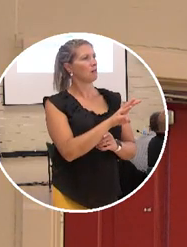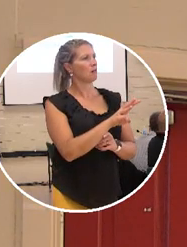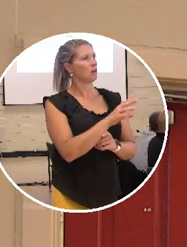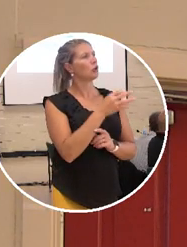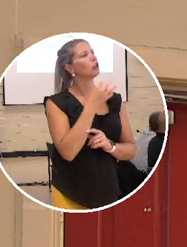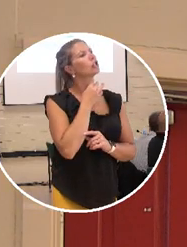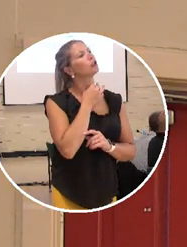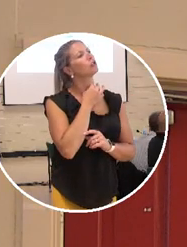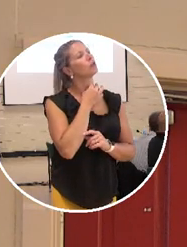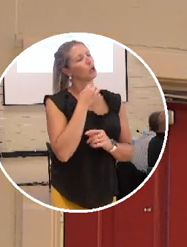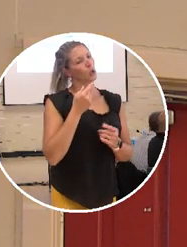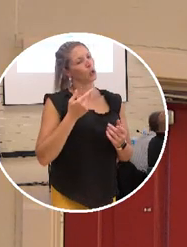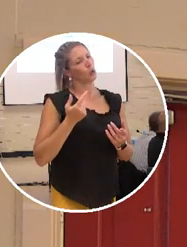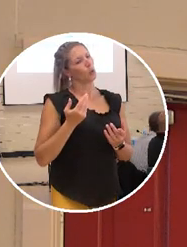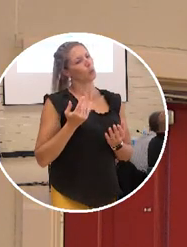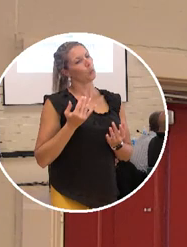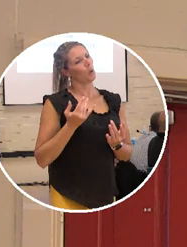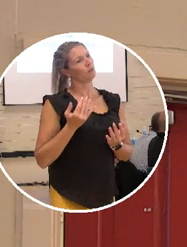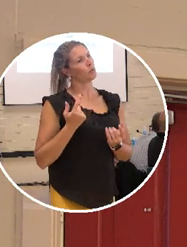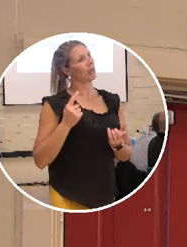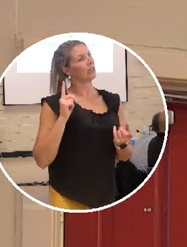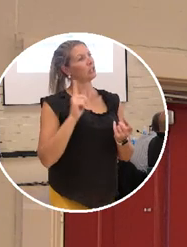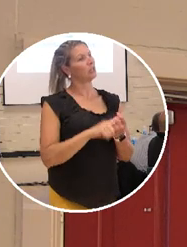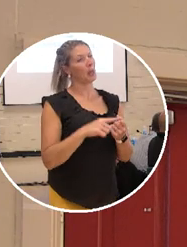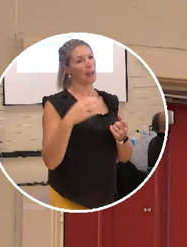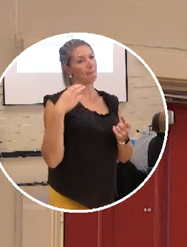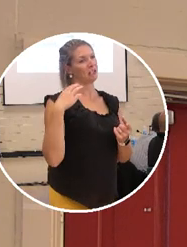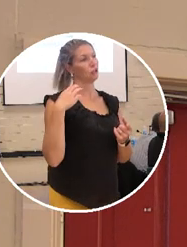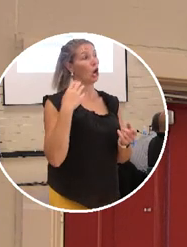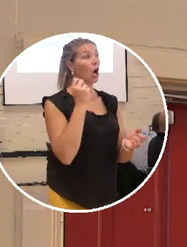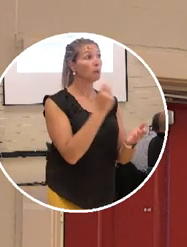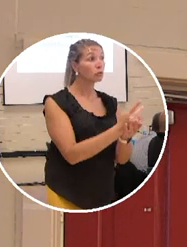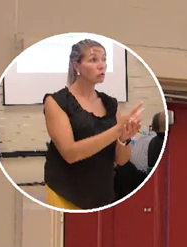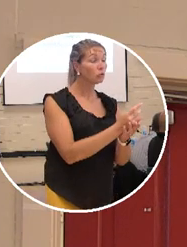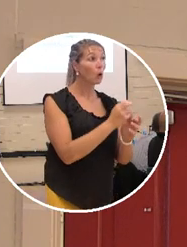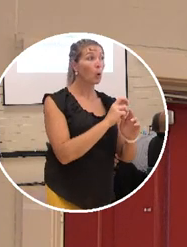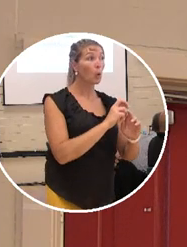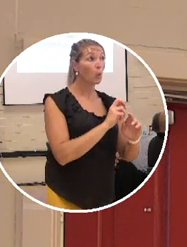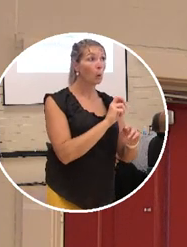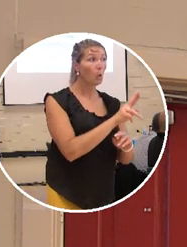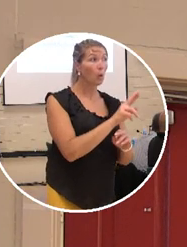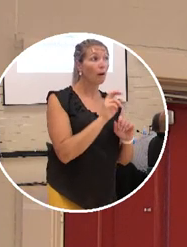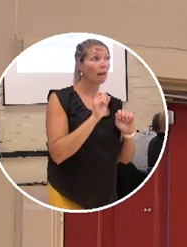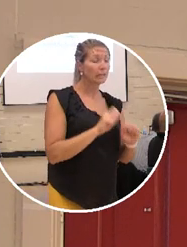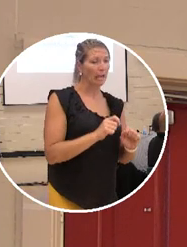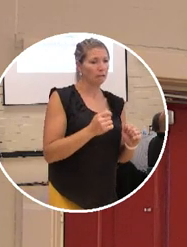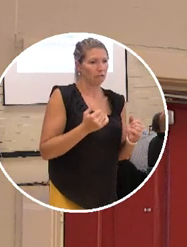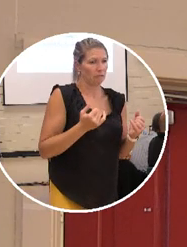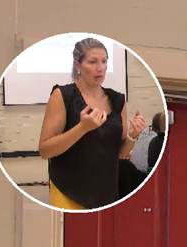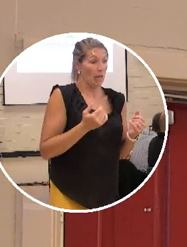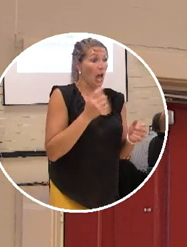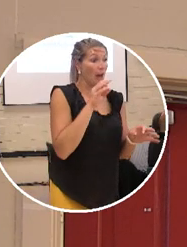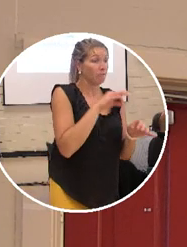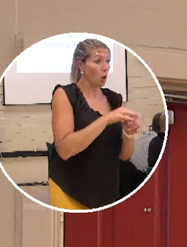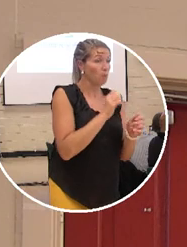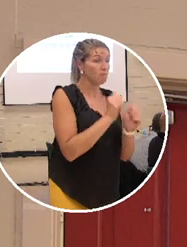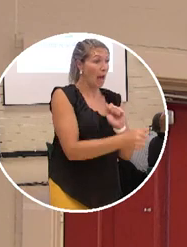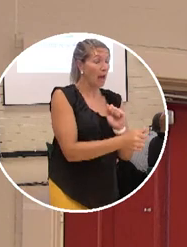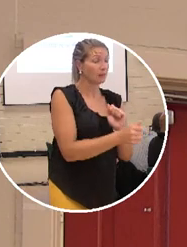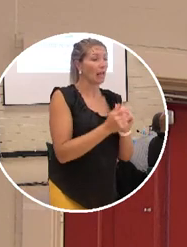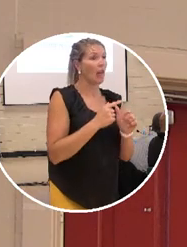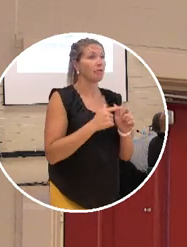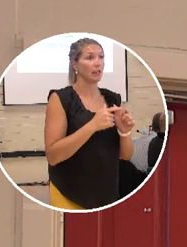have to wait until the minister approves those, or can we go ahead and enforce them now? Okay.